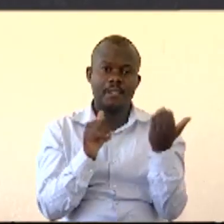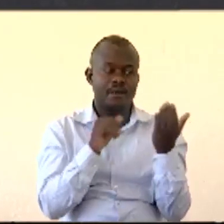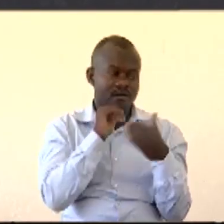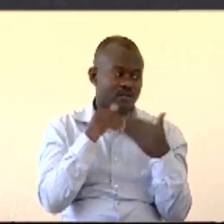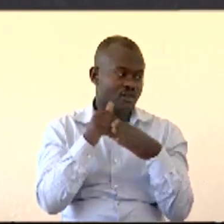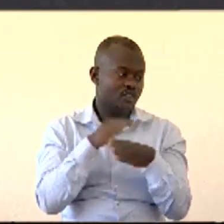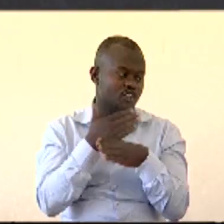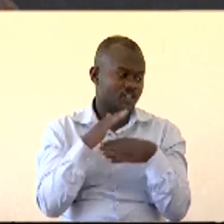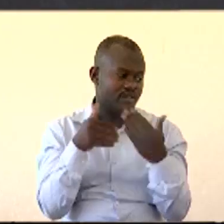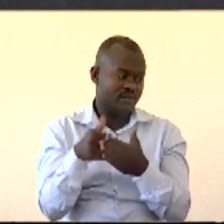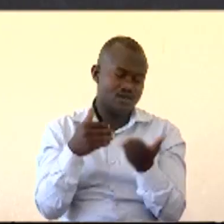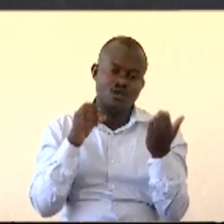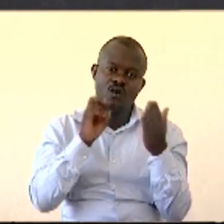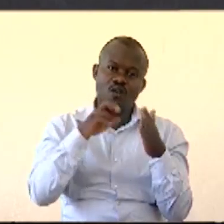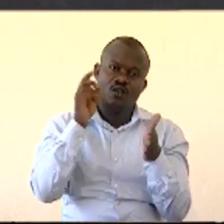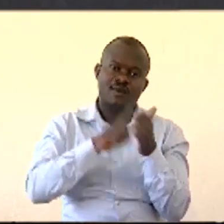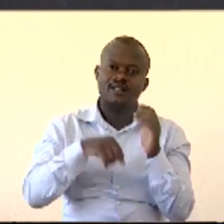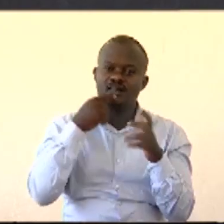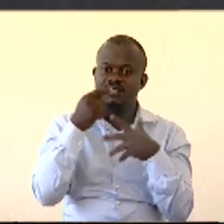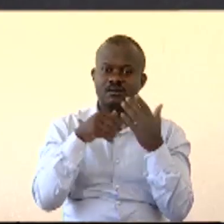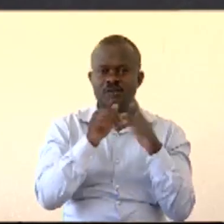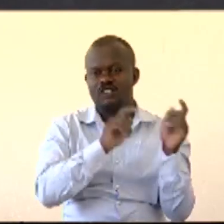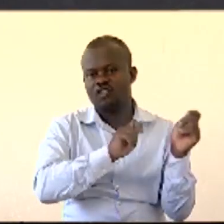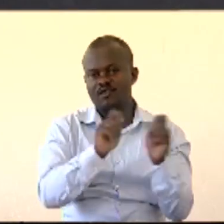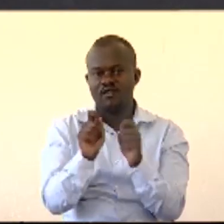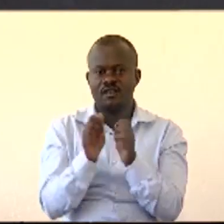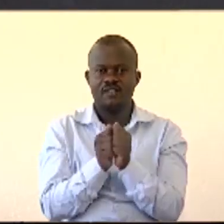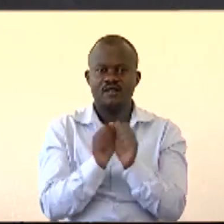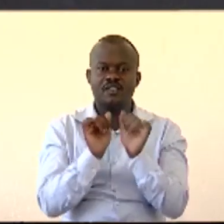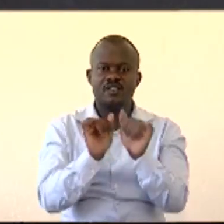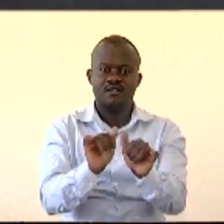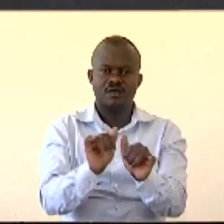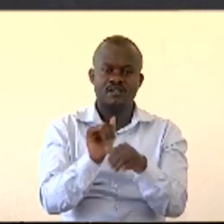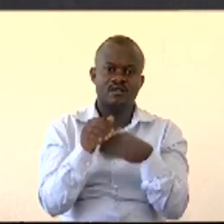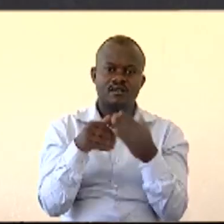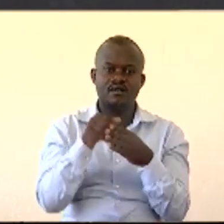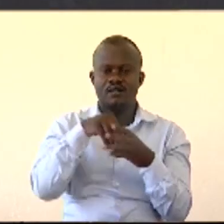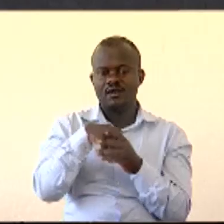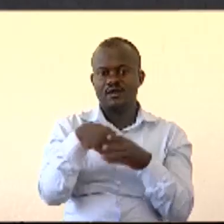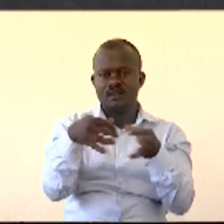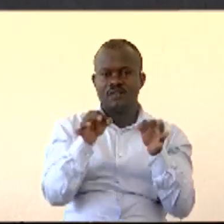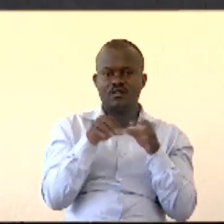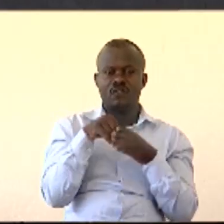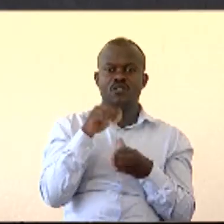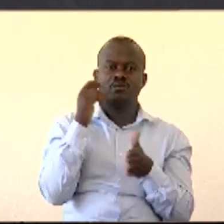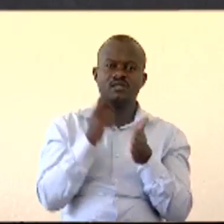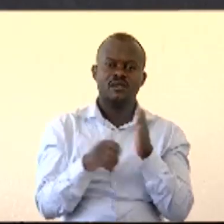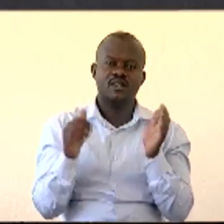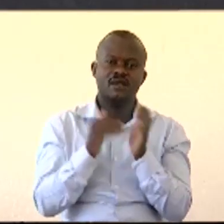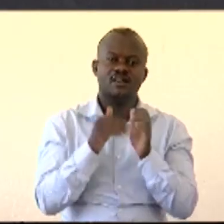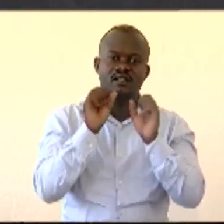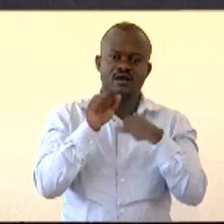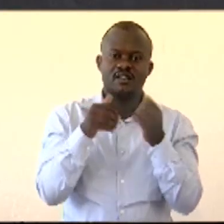shared, or what is being transferred remains behind in form of a charge, and it can